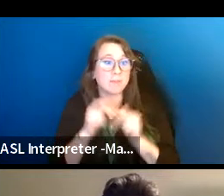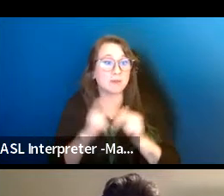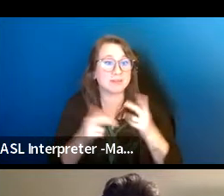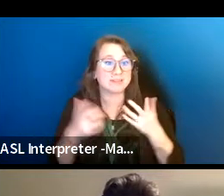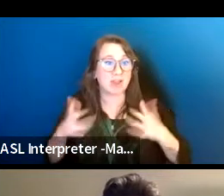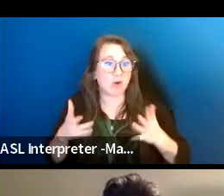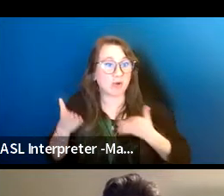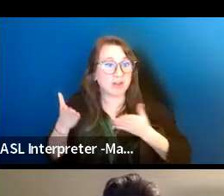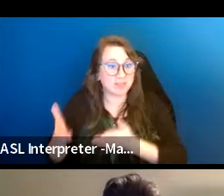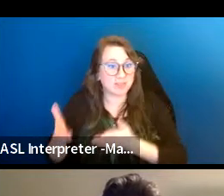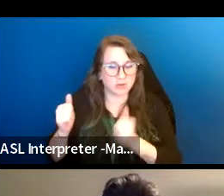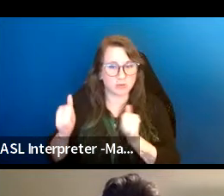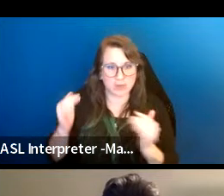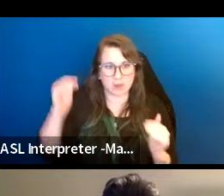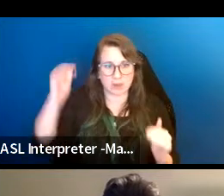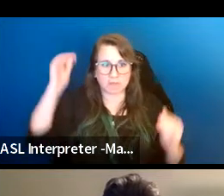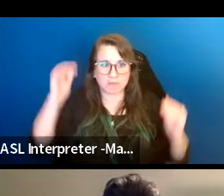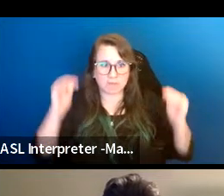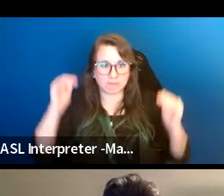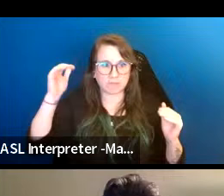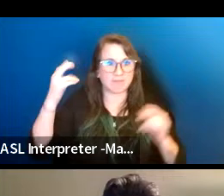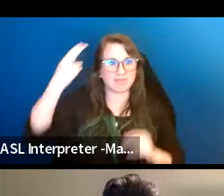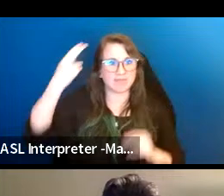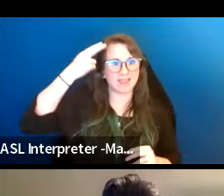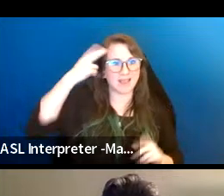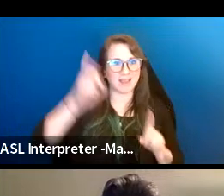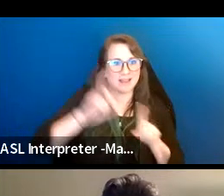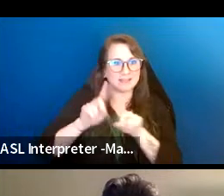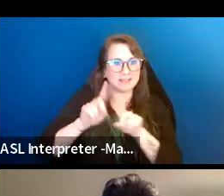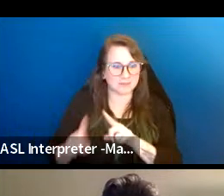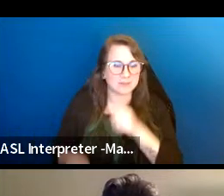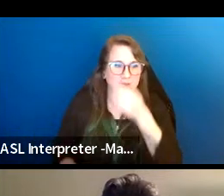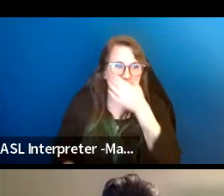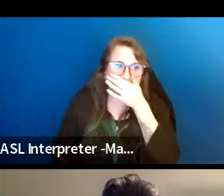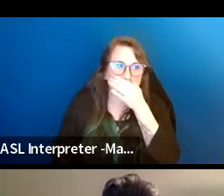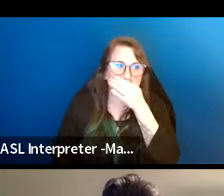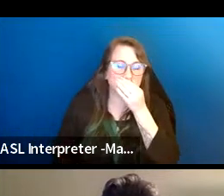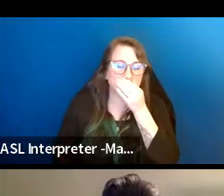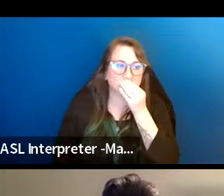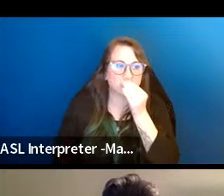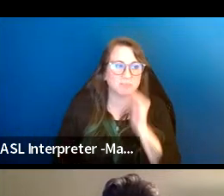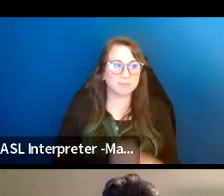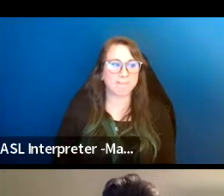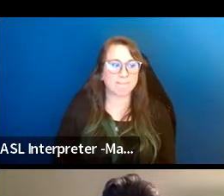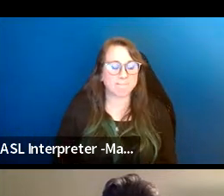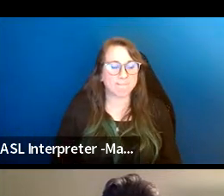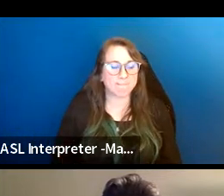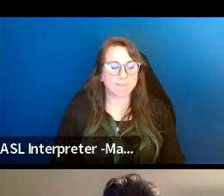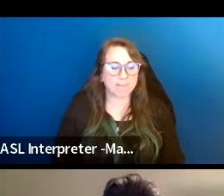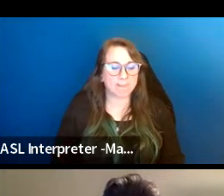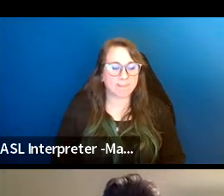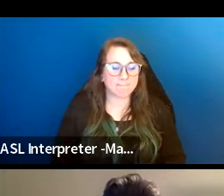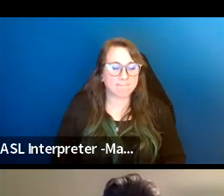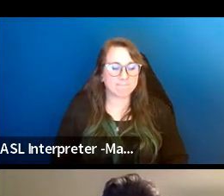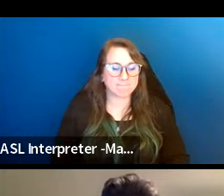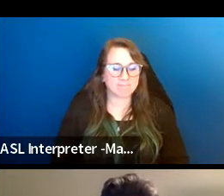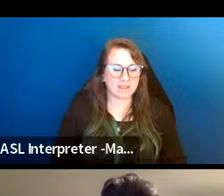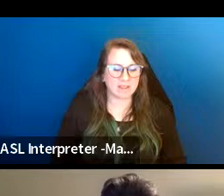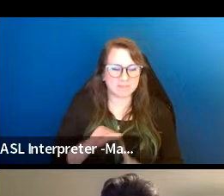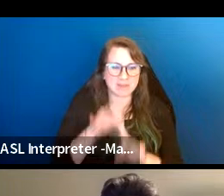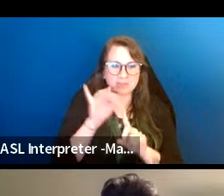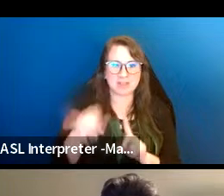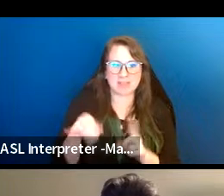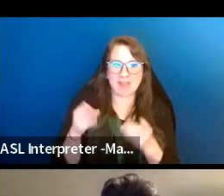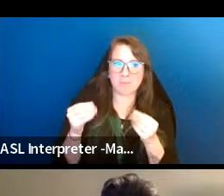we can kind of differentiate the height differences? I would, and especially on that, the property